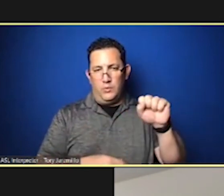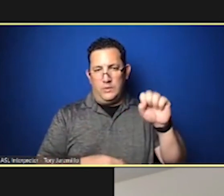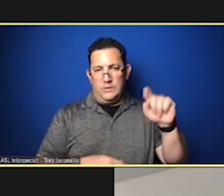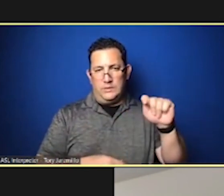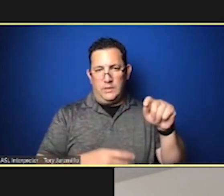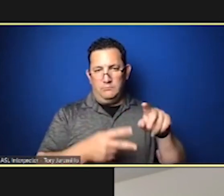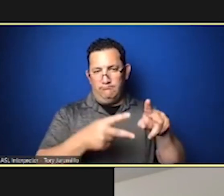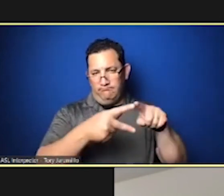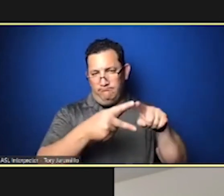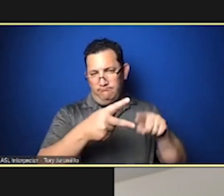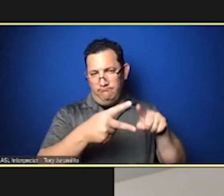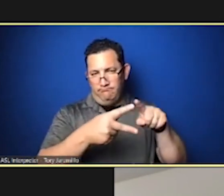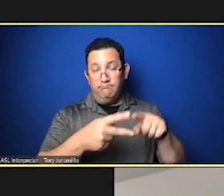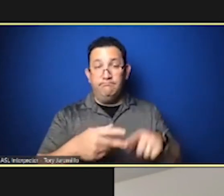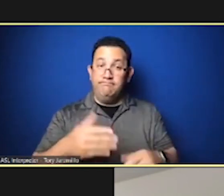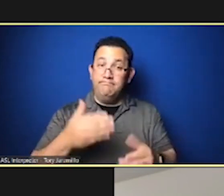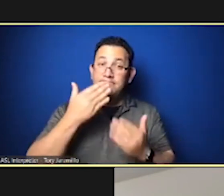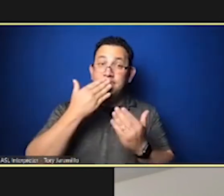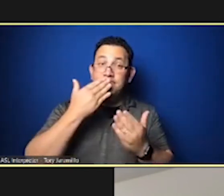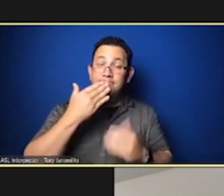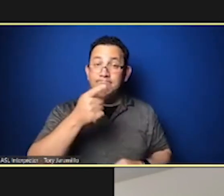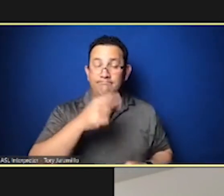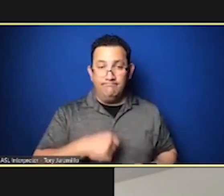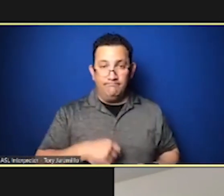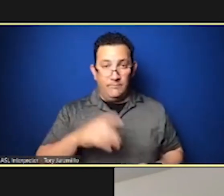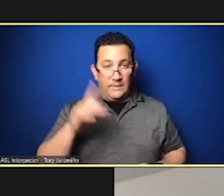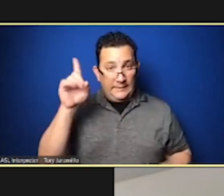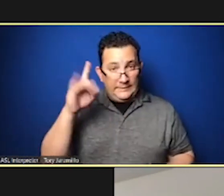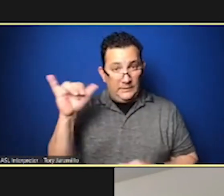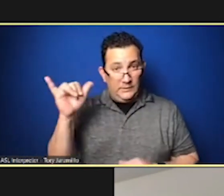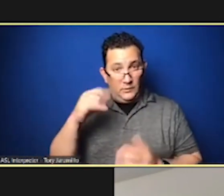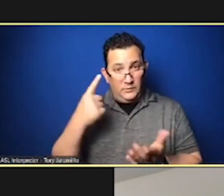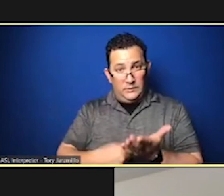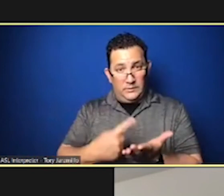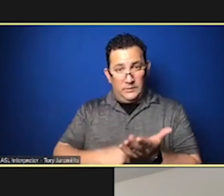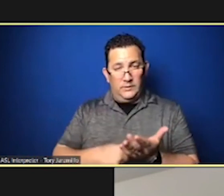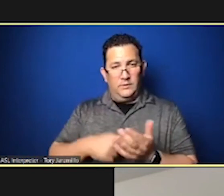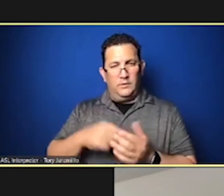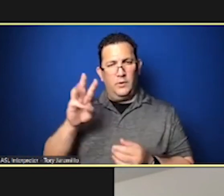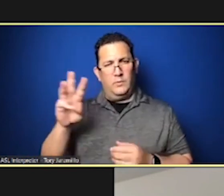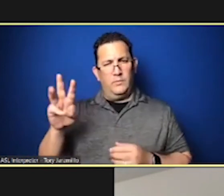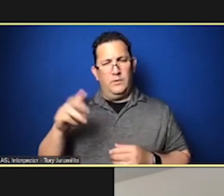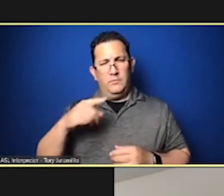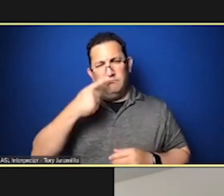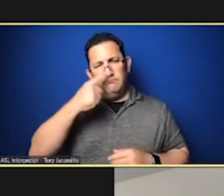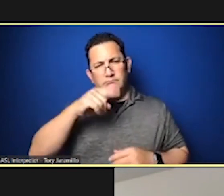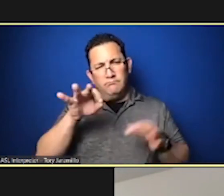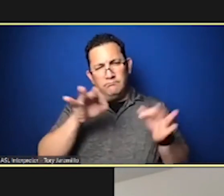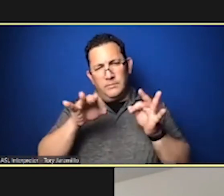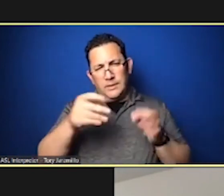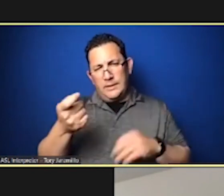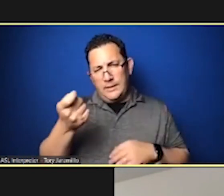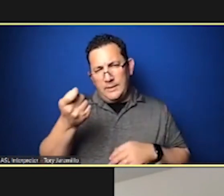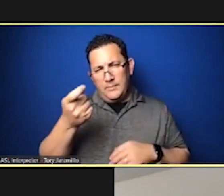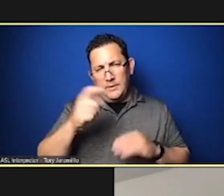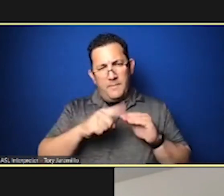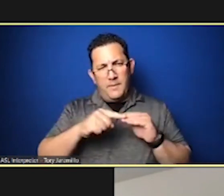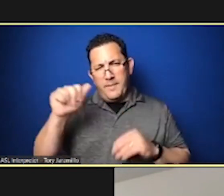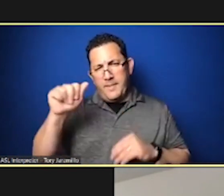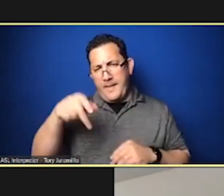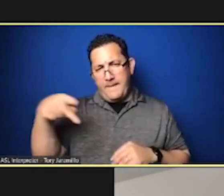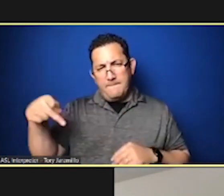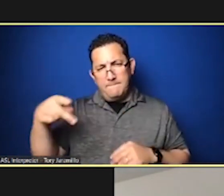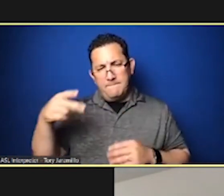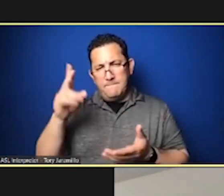items. Perfect. And we did go over it on the web browser, but could you talk a little bit about the app that can be